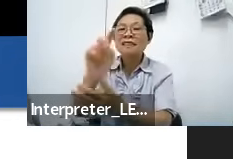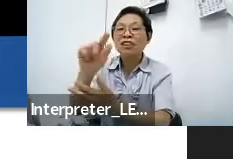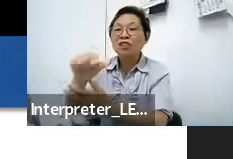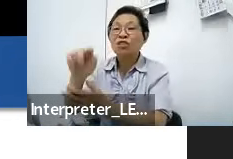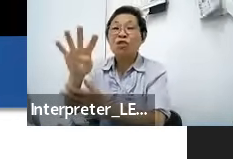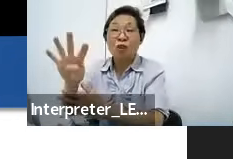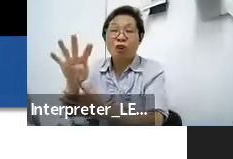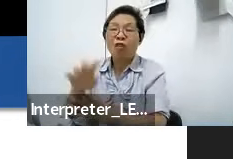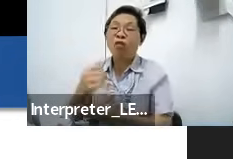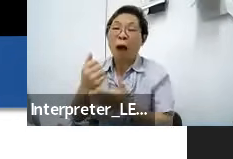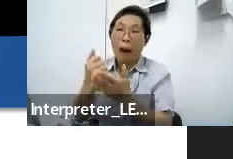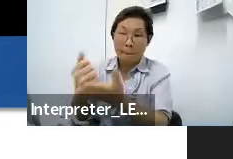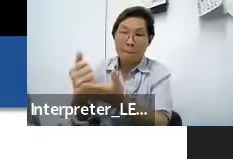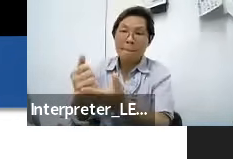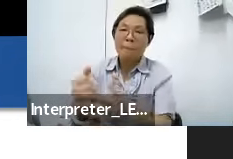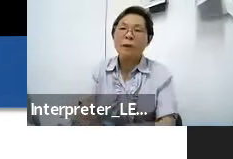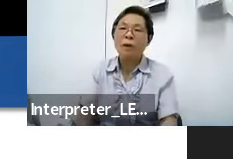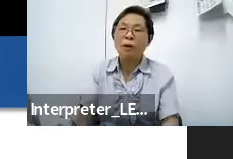the